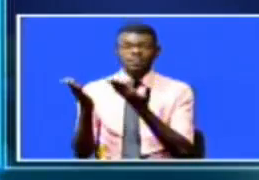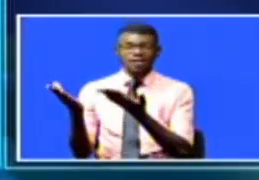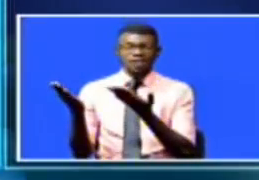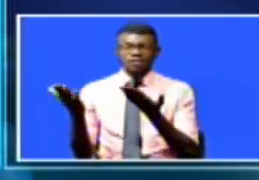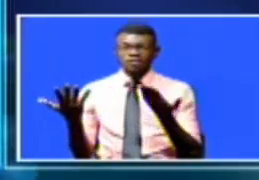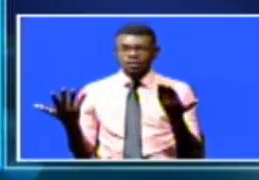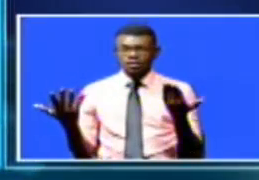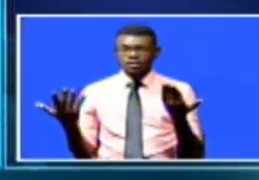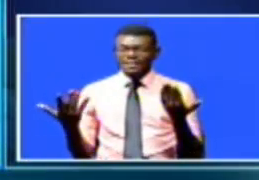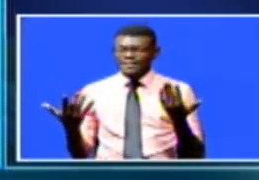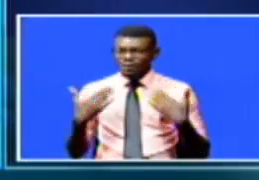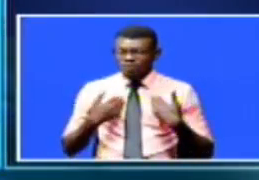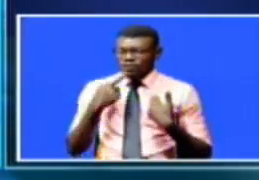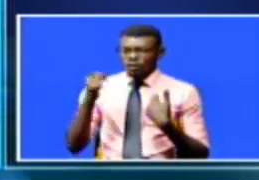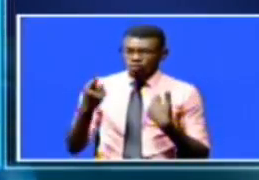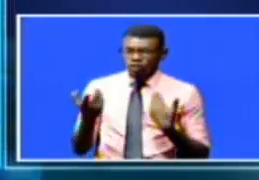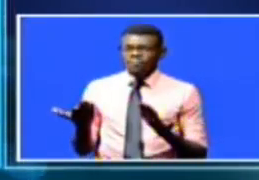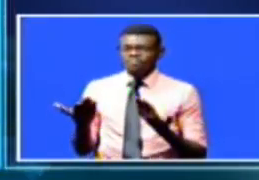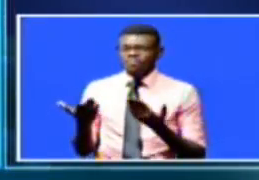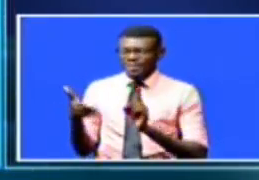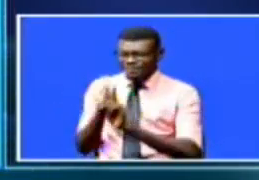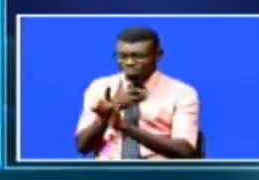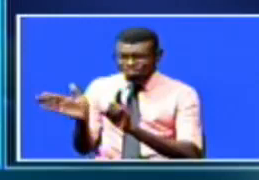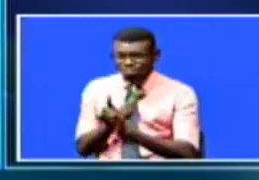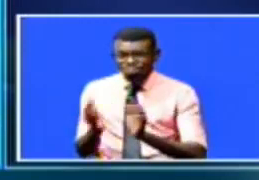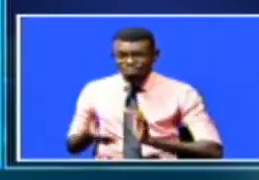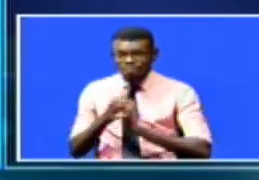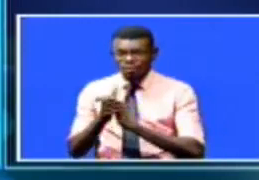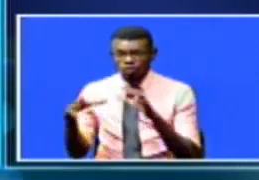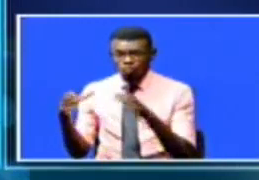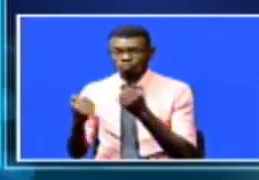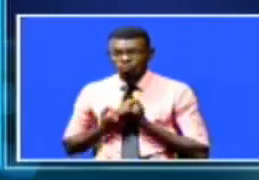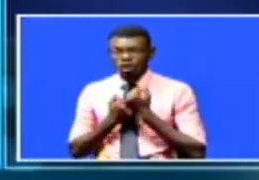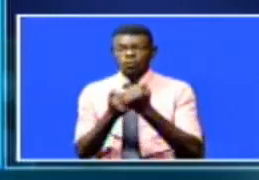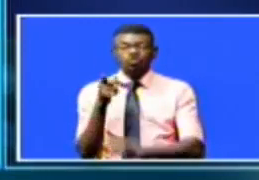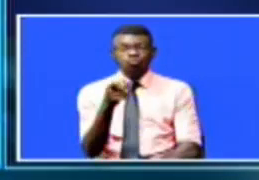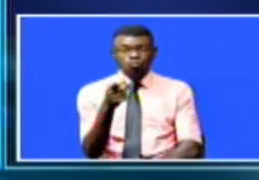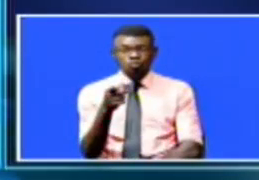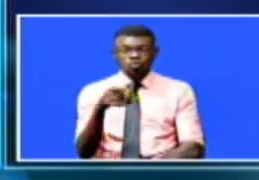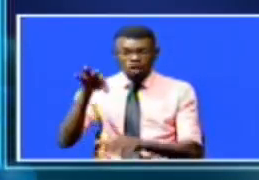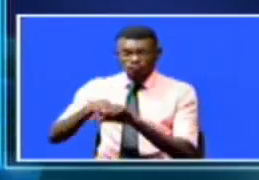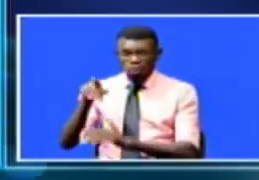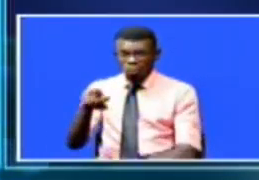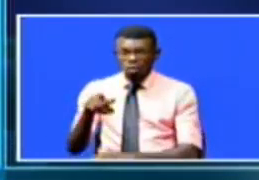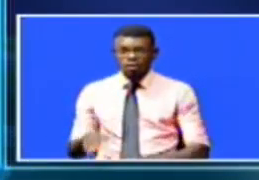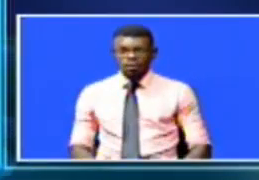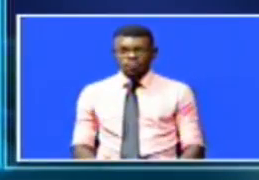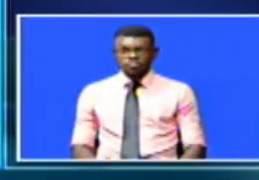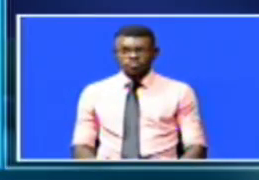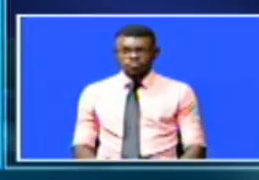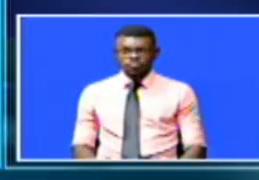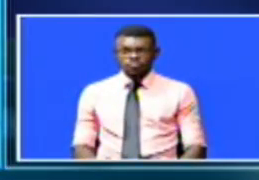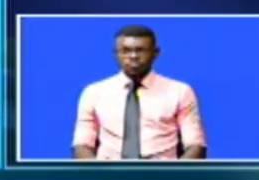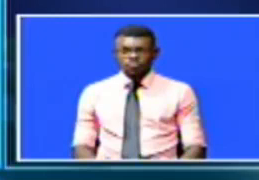actively reached out to the Jubilee side, as much as you say there are no sides, for them to vote for you if you agreed to vote for the